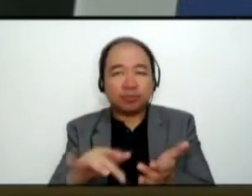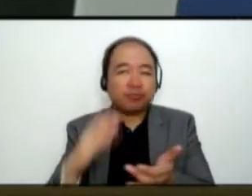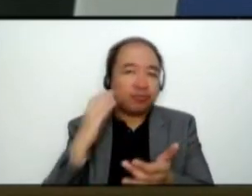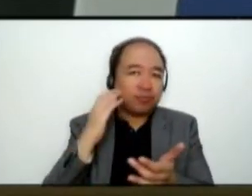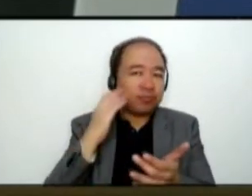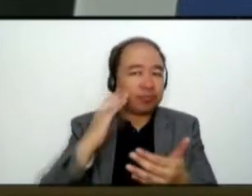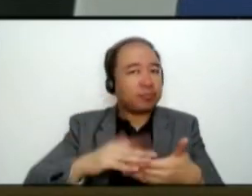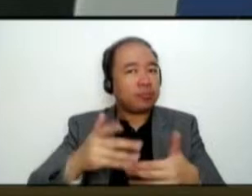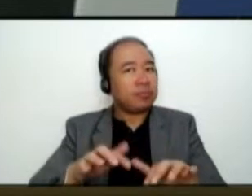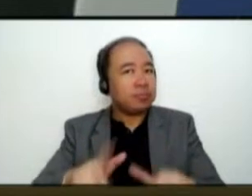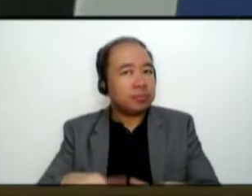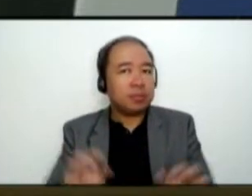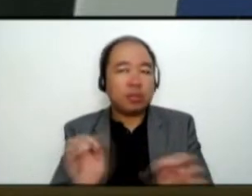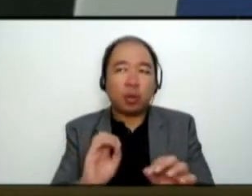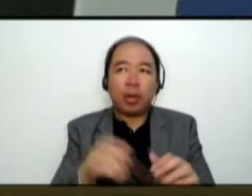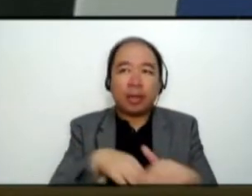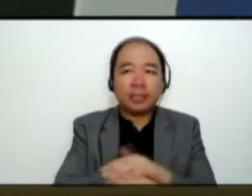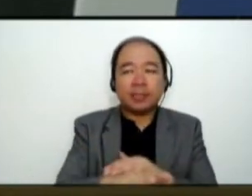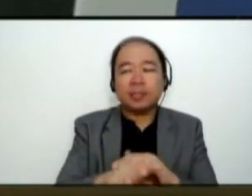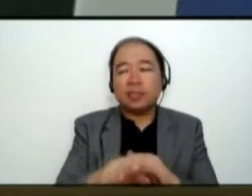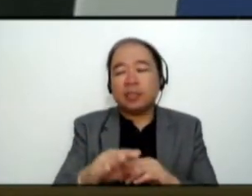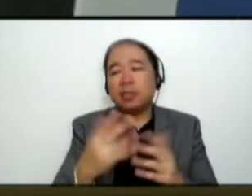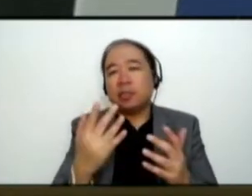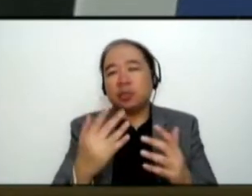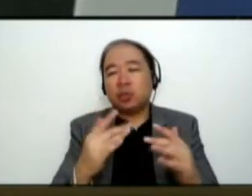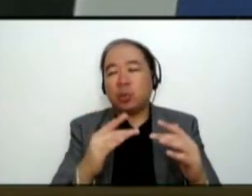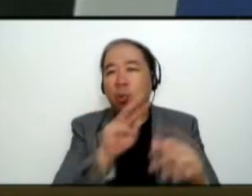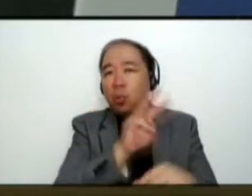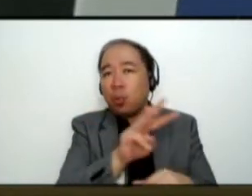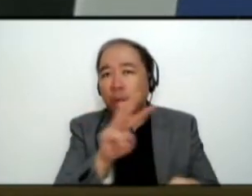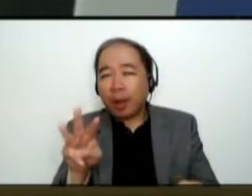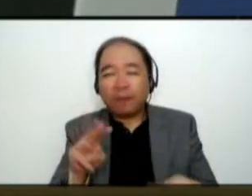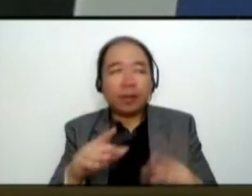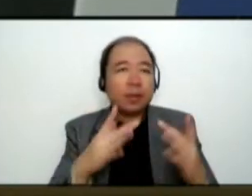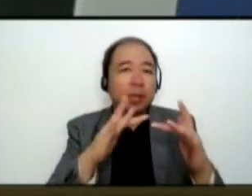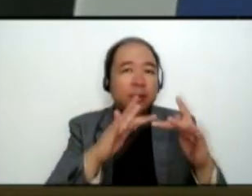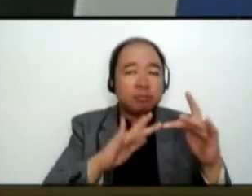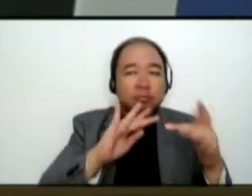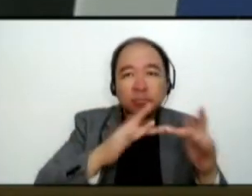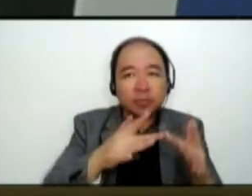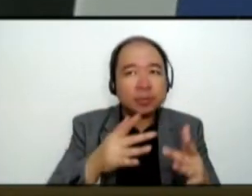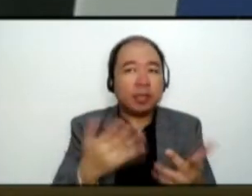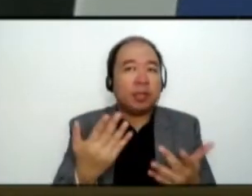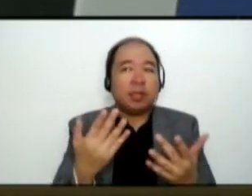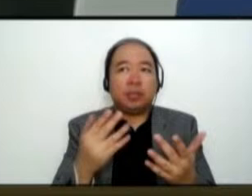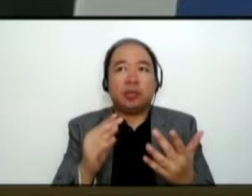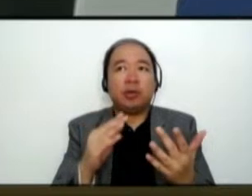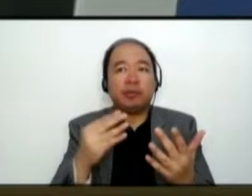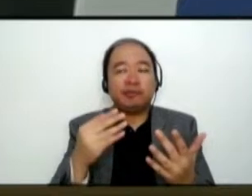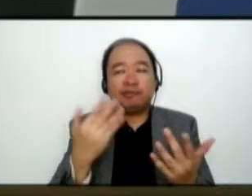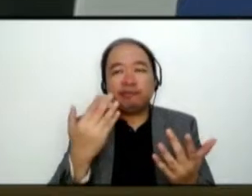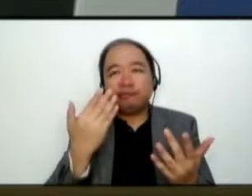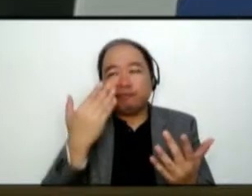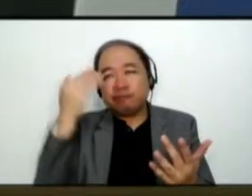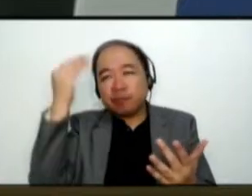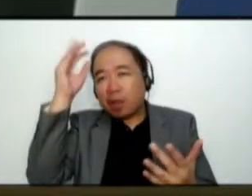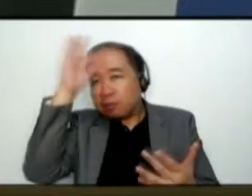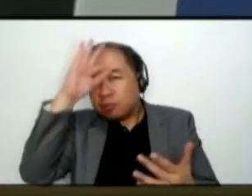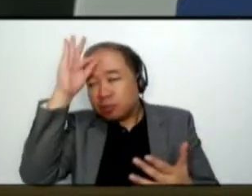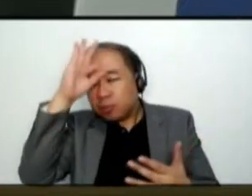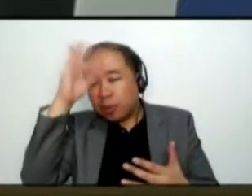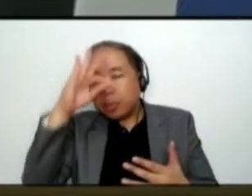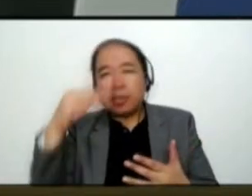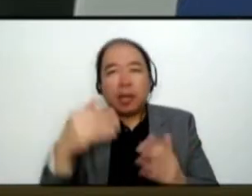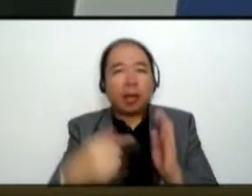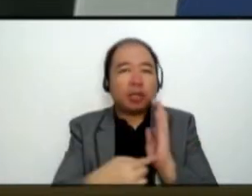internet connection, and have no training or know-how in operating technology. The cost of all these should be affordable, if